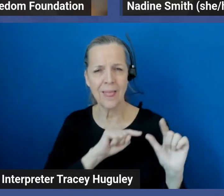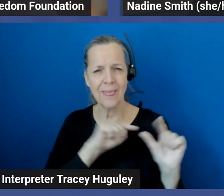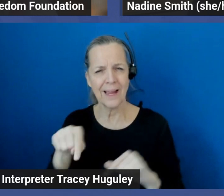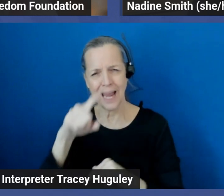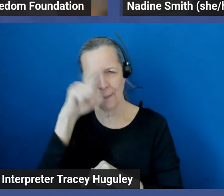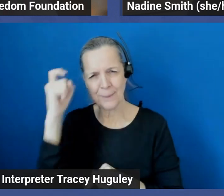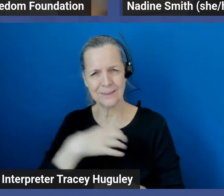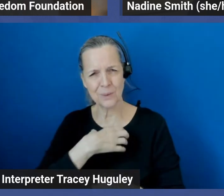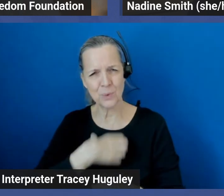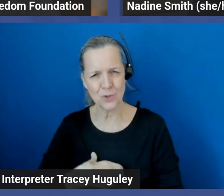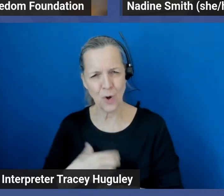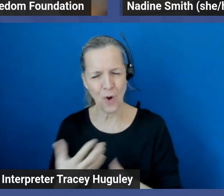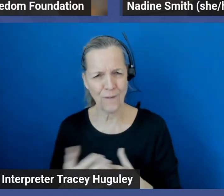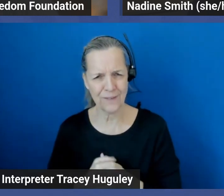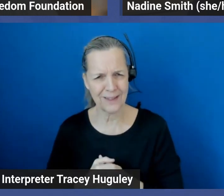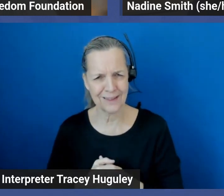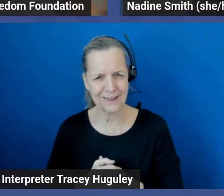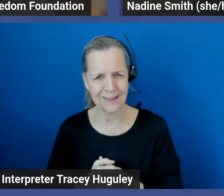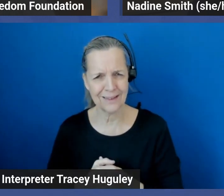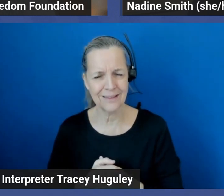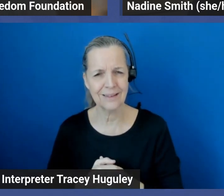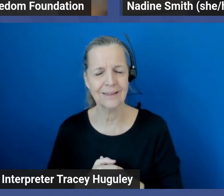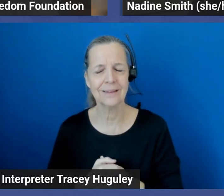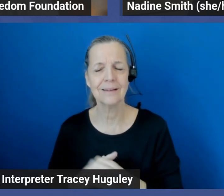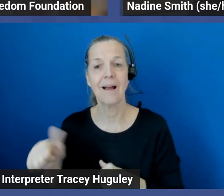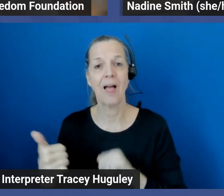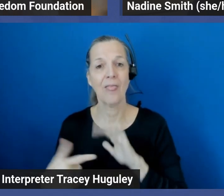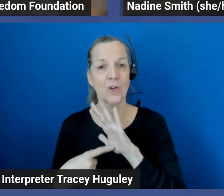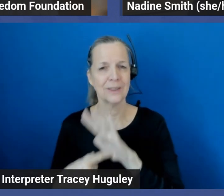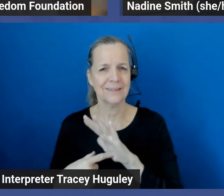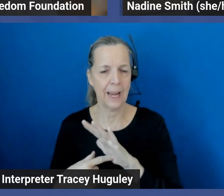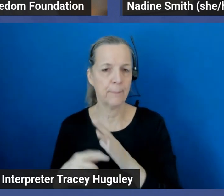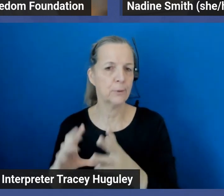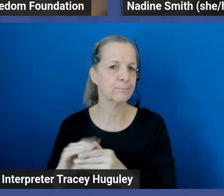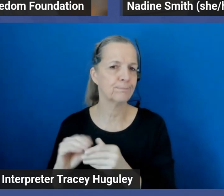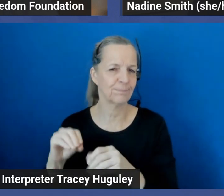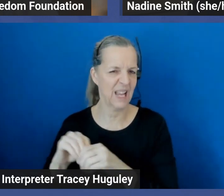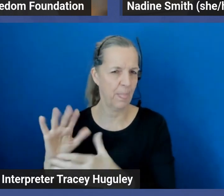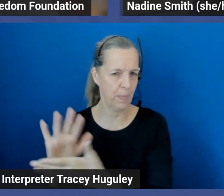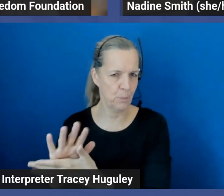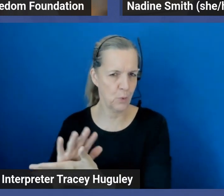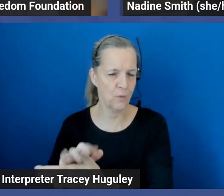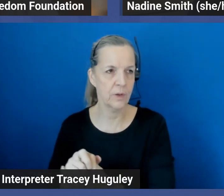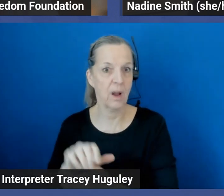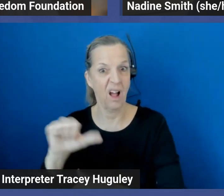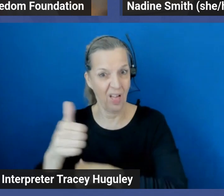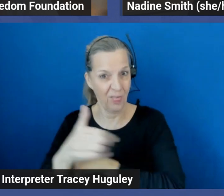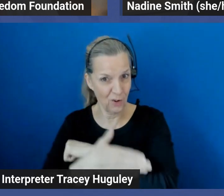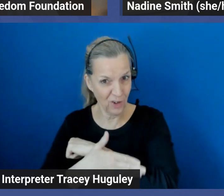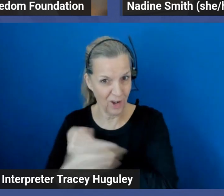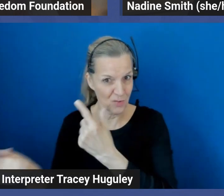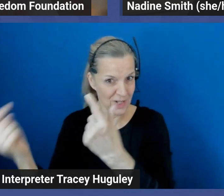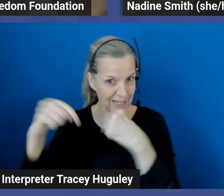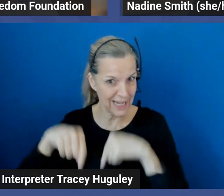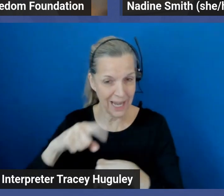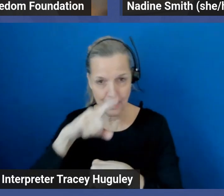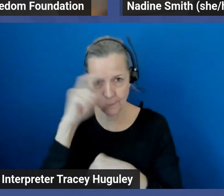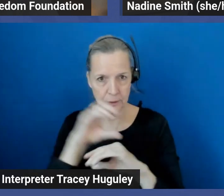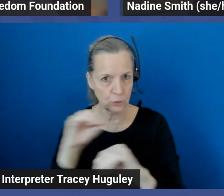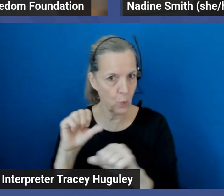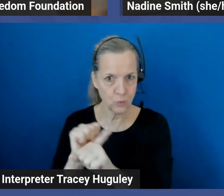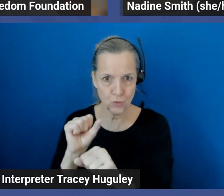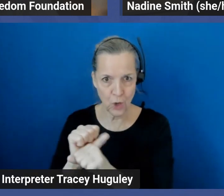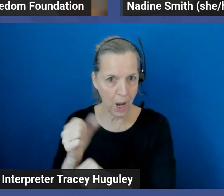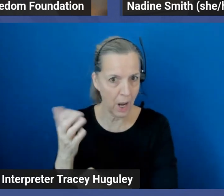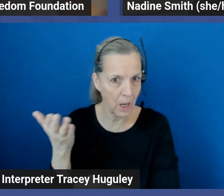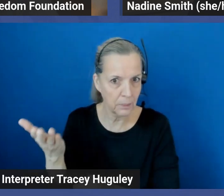starving. And she gives another example. I forget which country it was. They came because there were no jobs. There